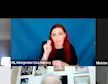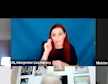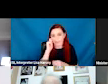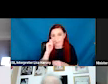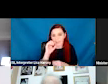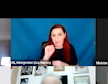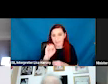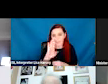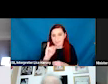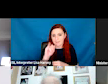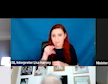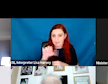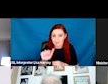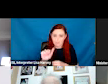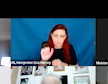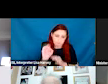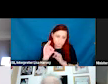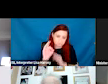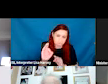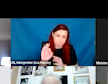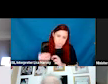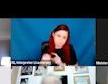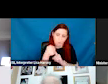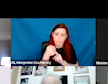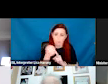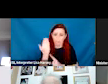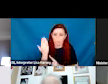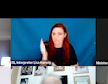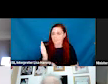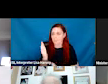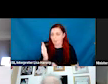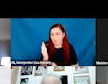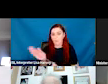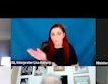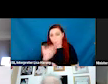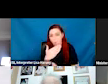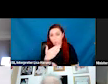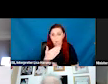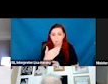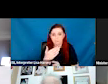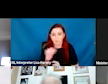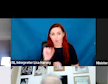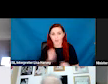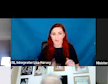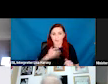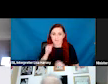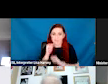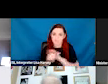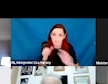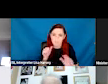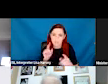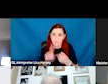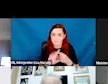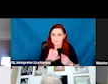Selina gave a powerful presentation on the whole lived experience, as well as